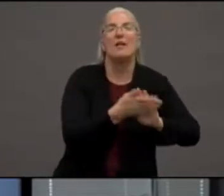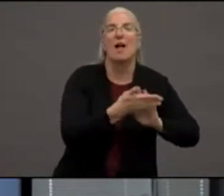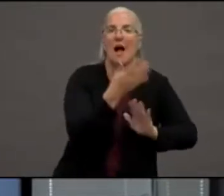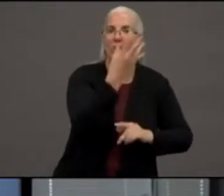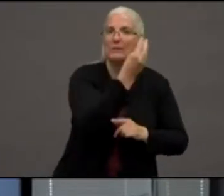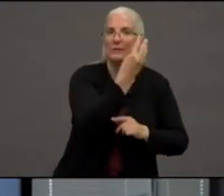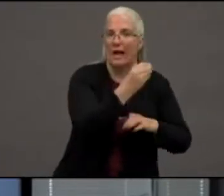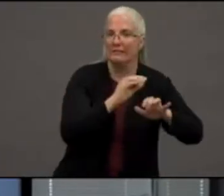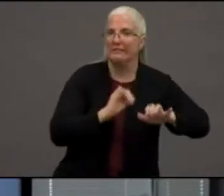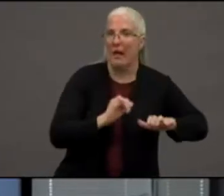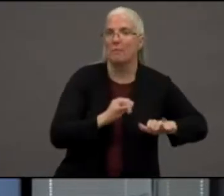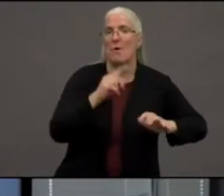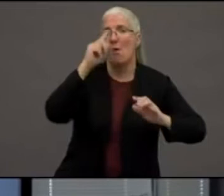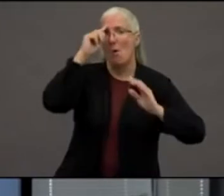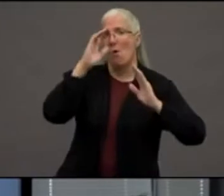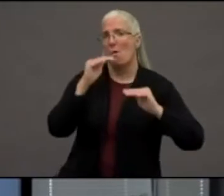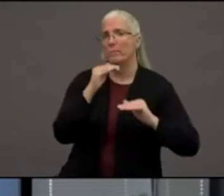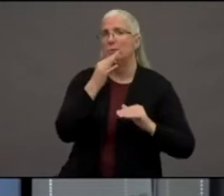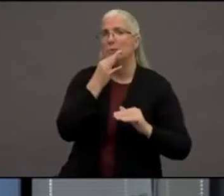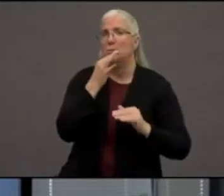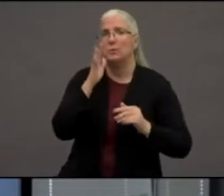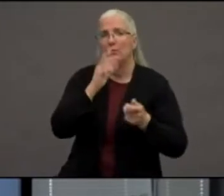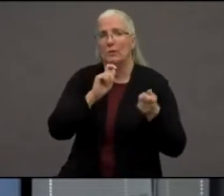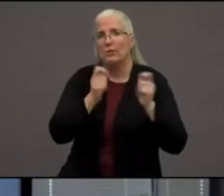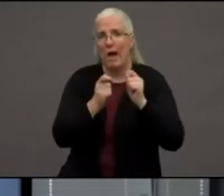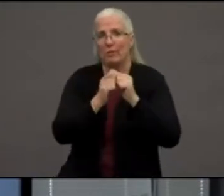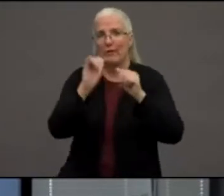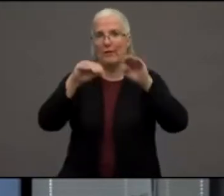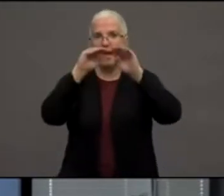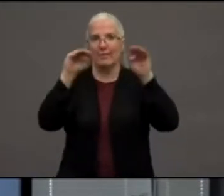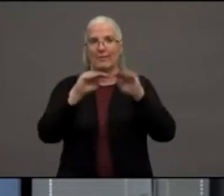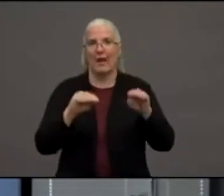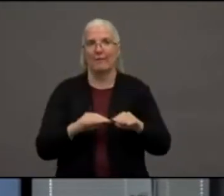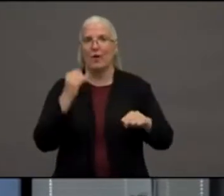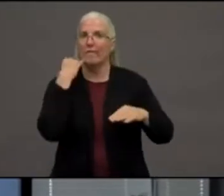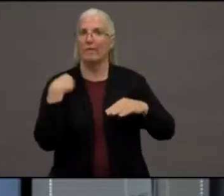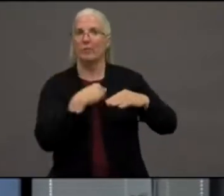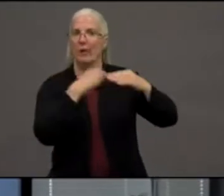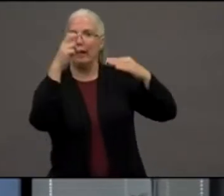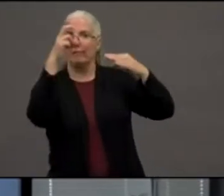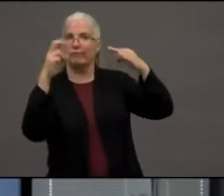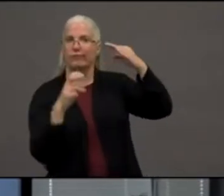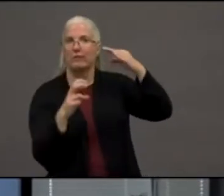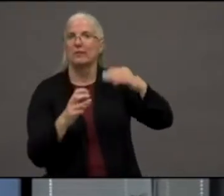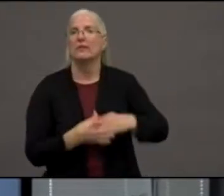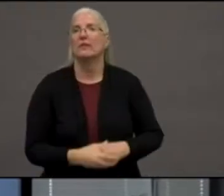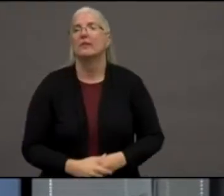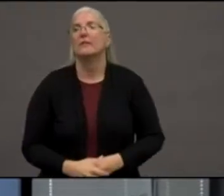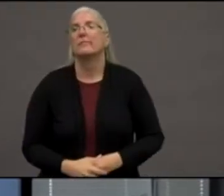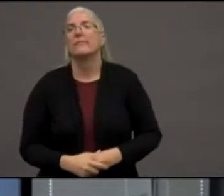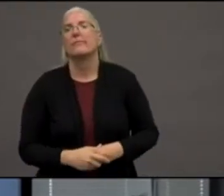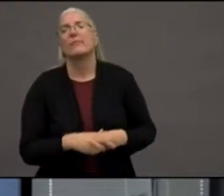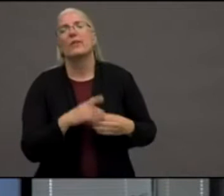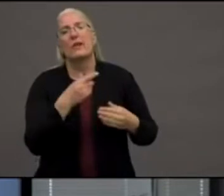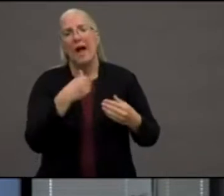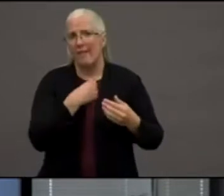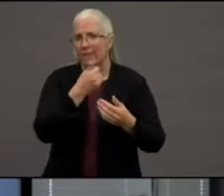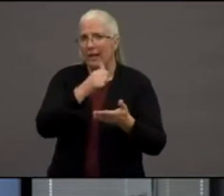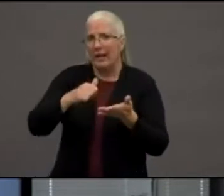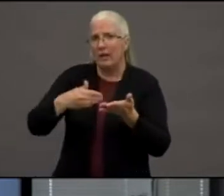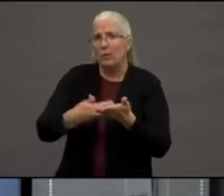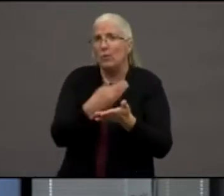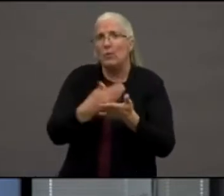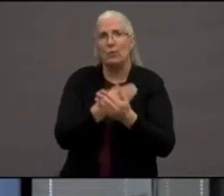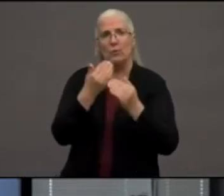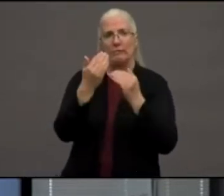changes. Of course, it changes with the tiers. Are there any new restrictions for the businesses as they reopen? So